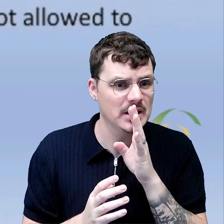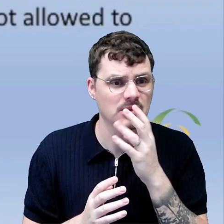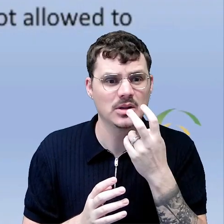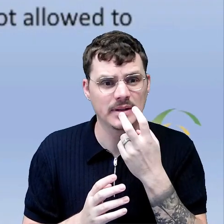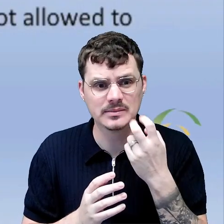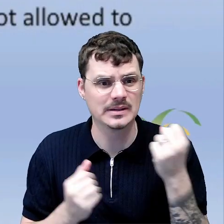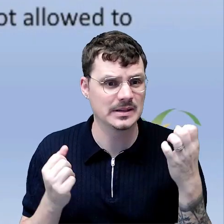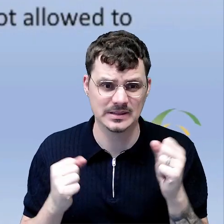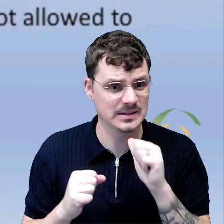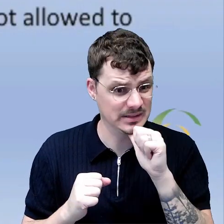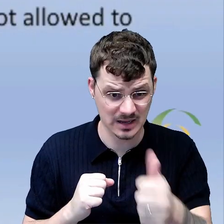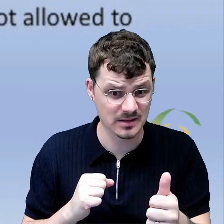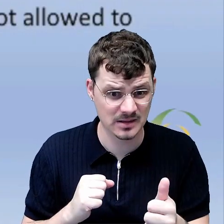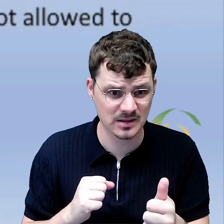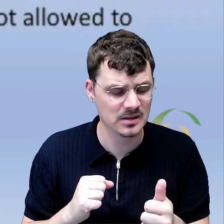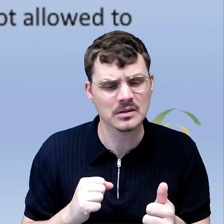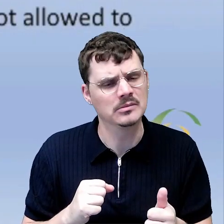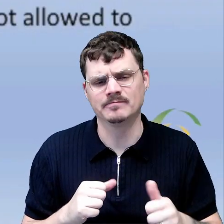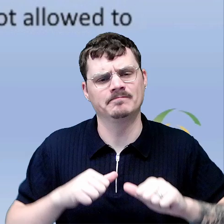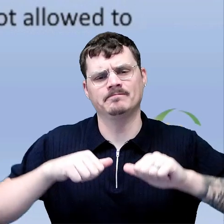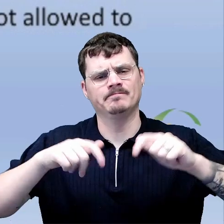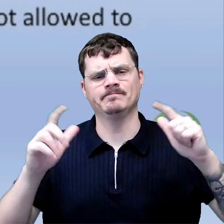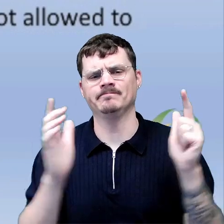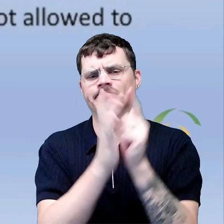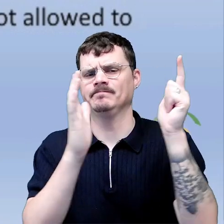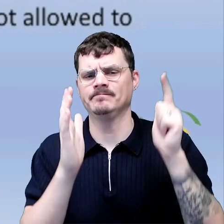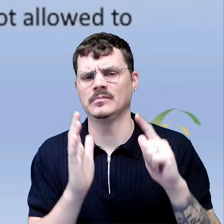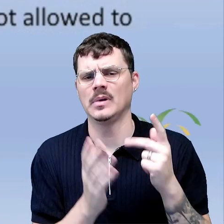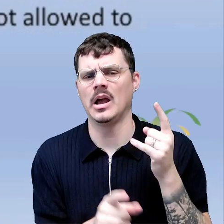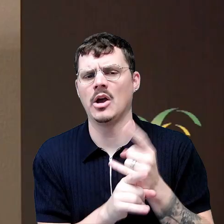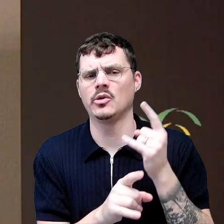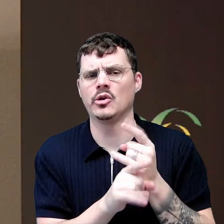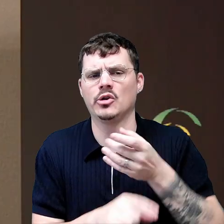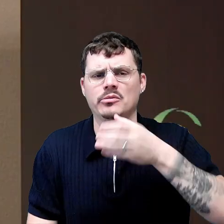speech to communicate, she's not allowed to have any alcohol.